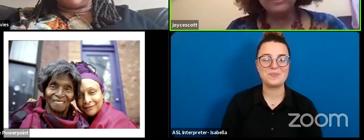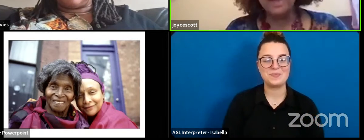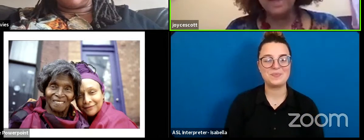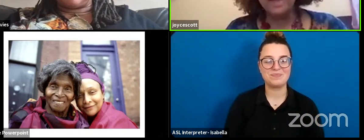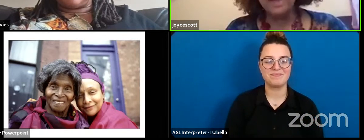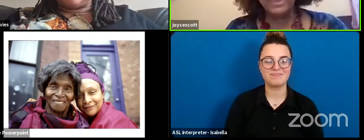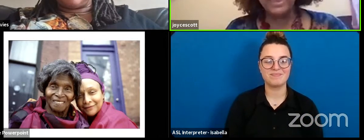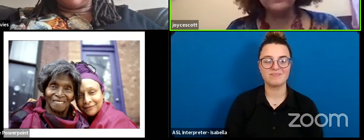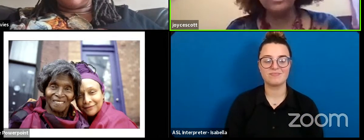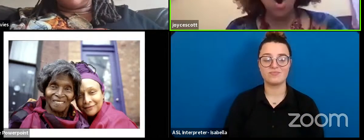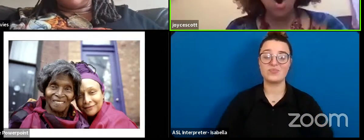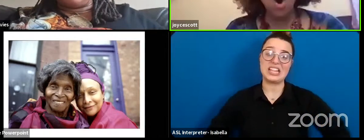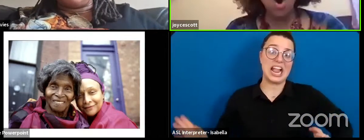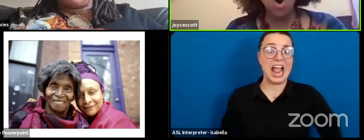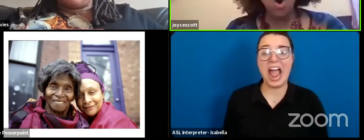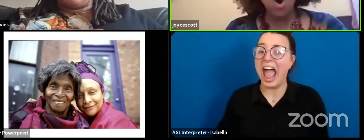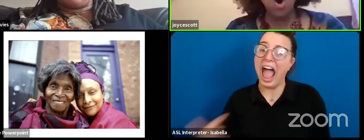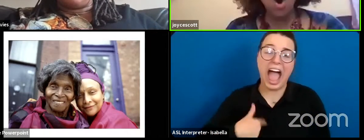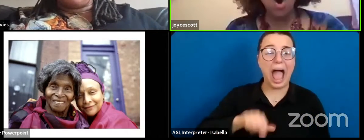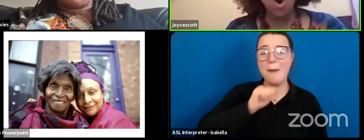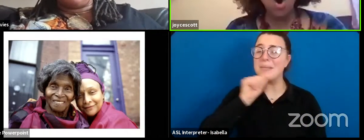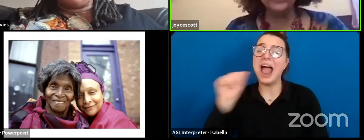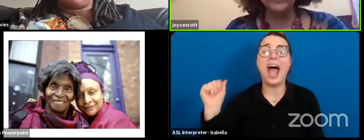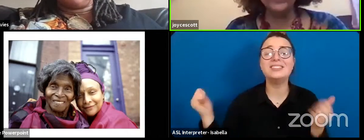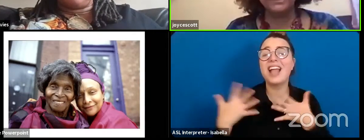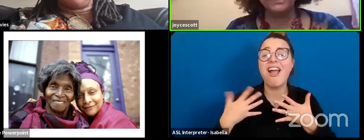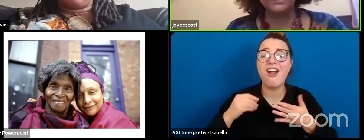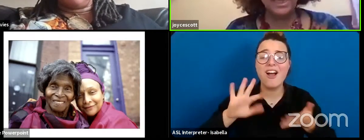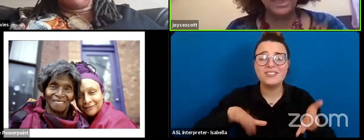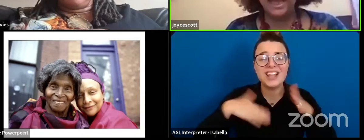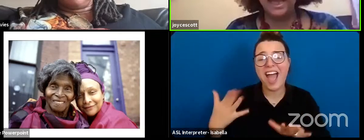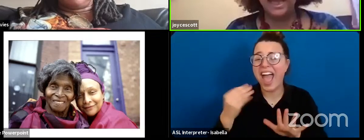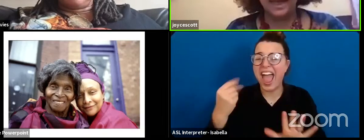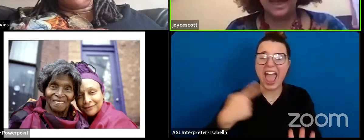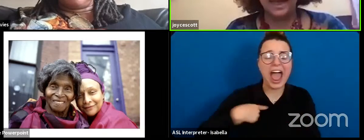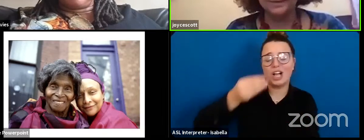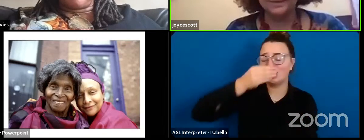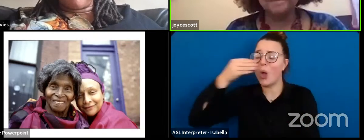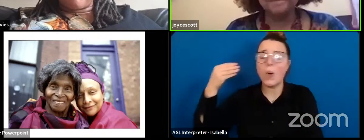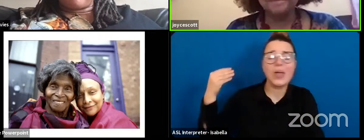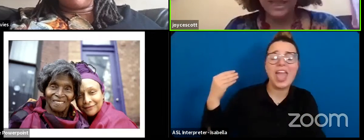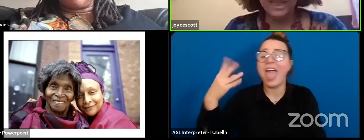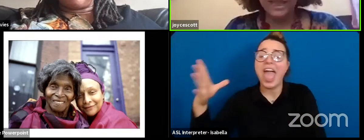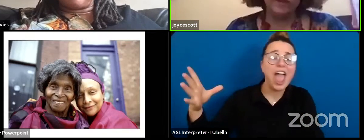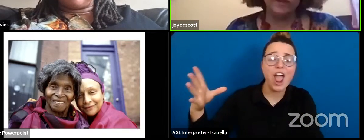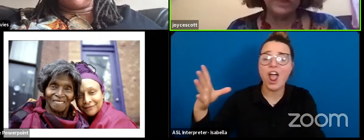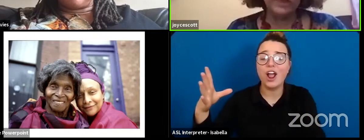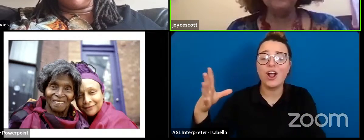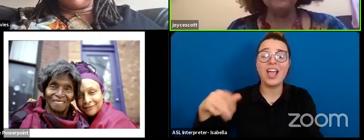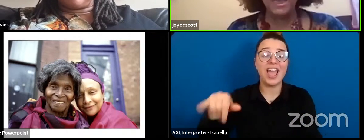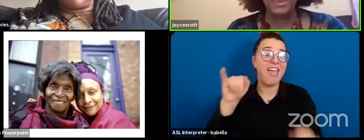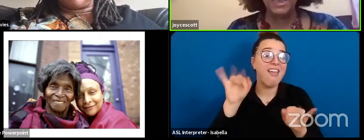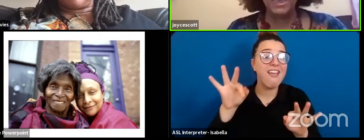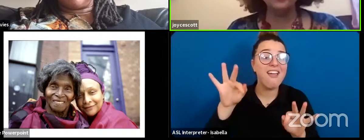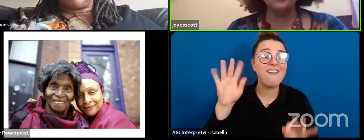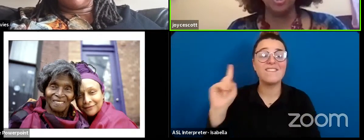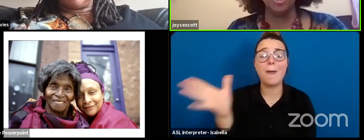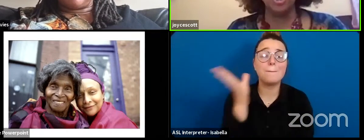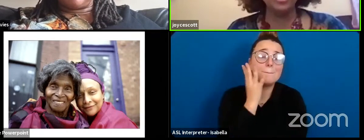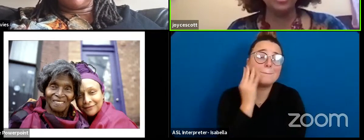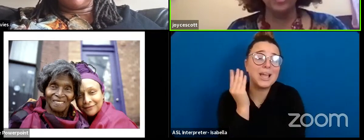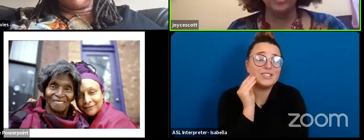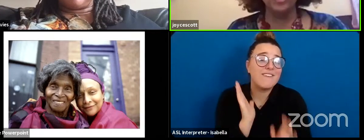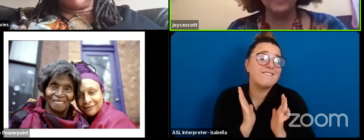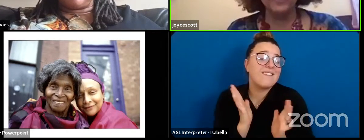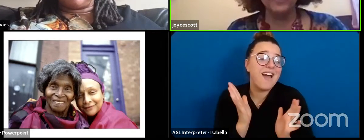I'm not scared of dying and I don't really care. If it's peace you find in